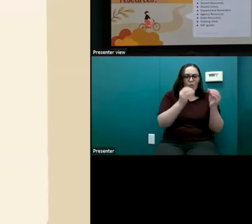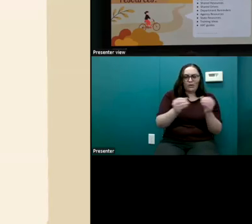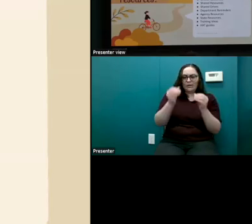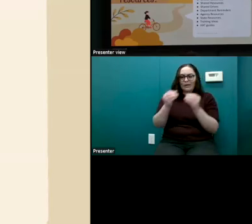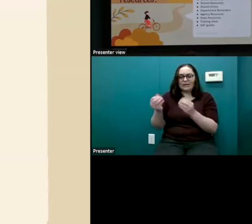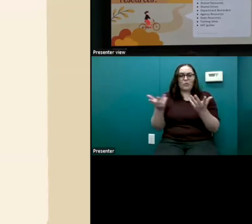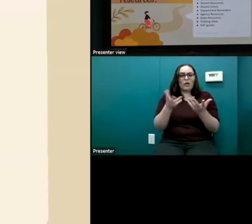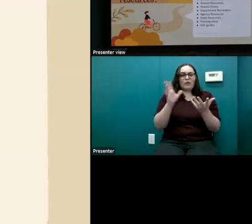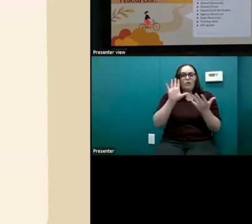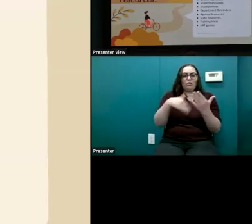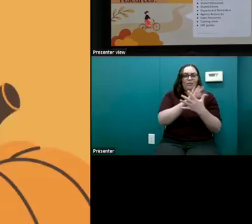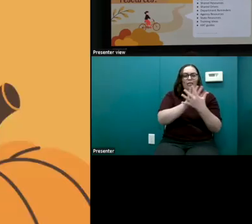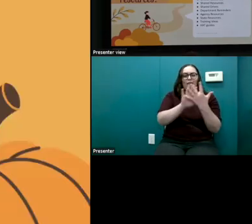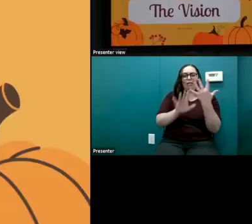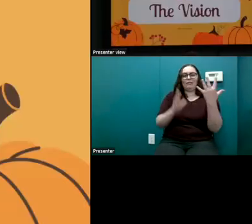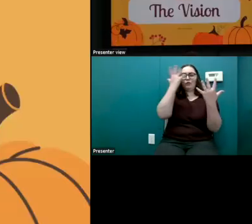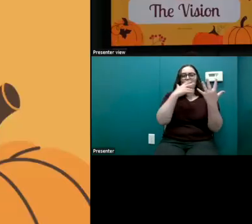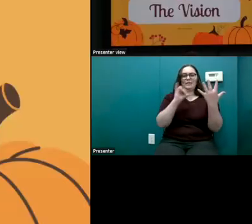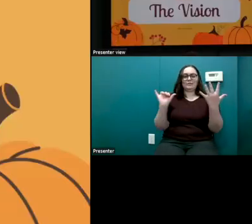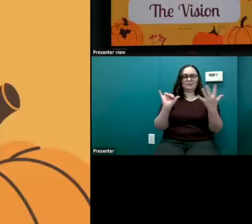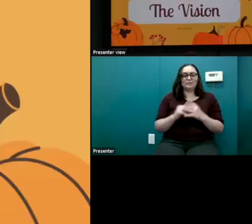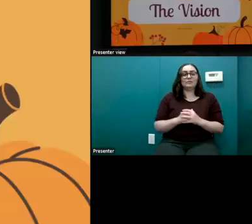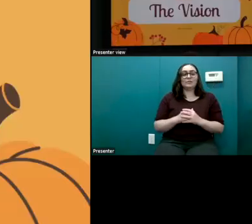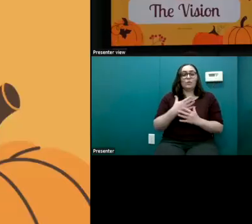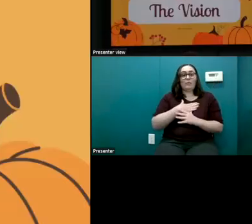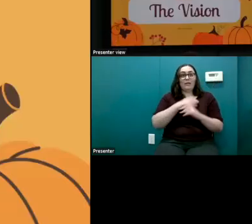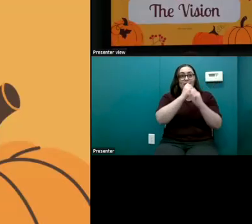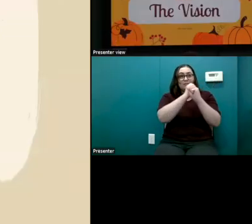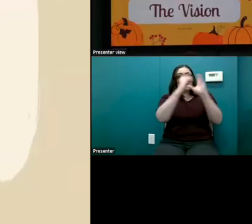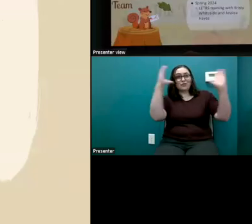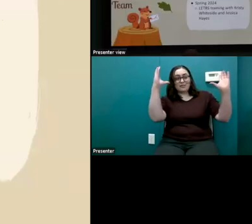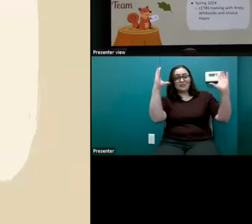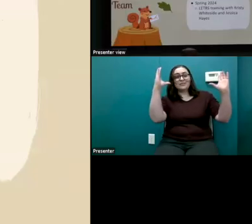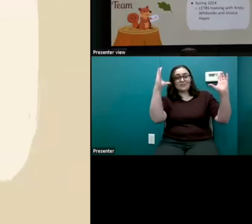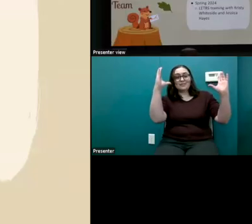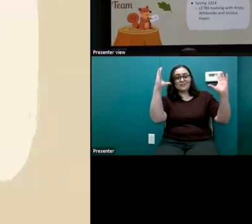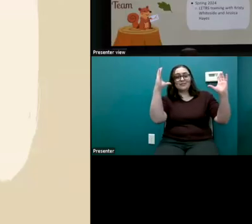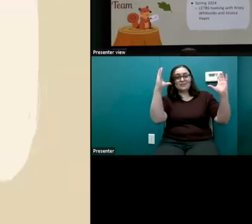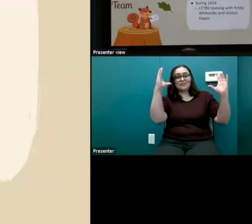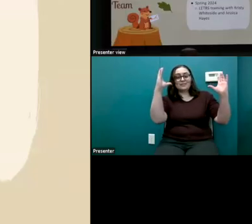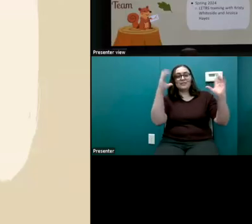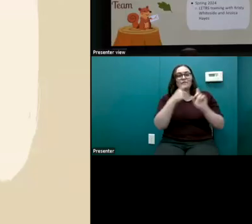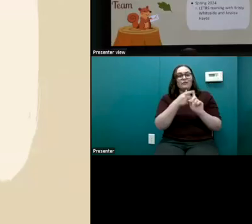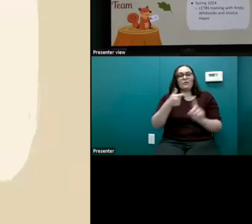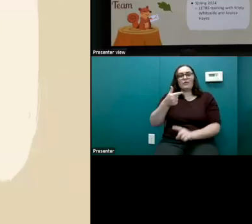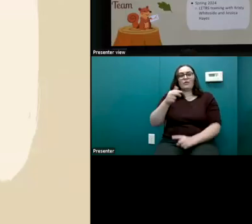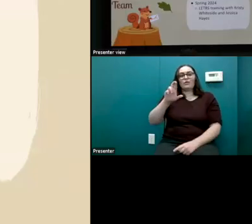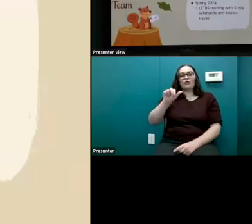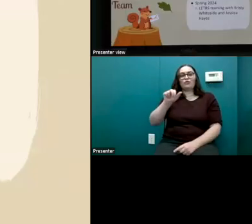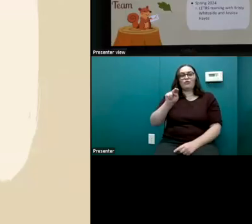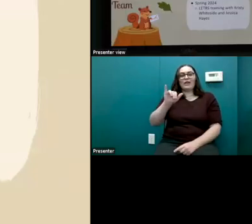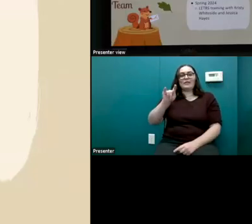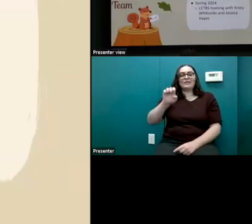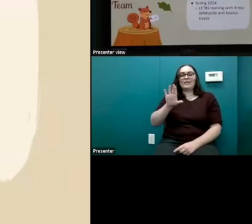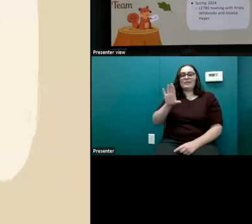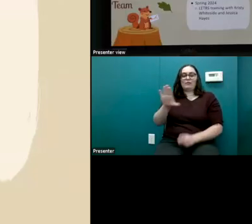like. And so my vision actually came from Granite's preschool team.